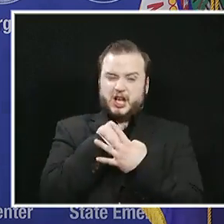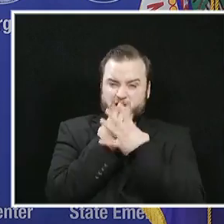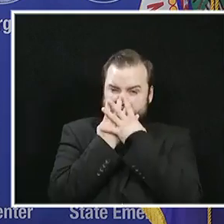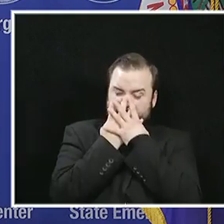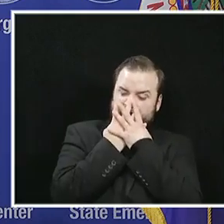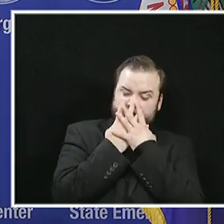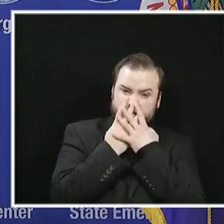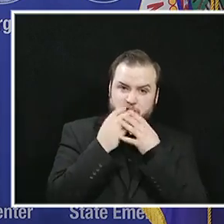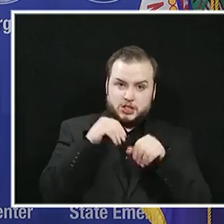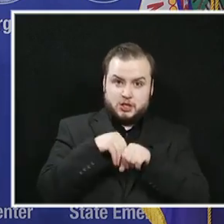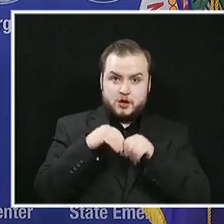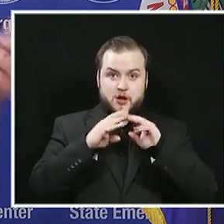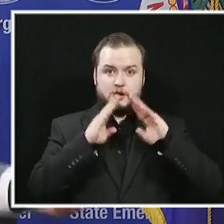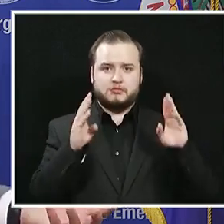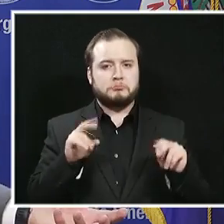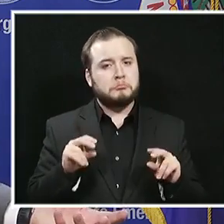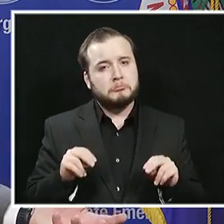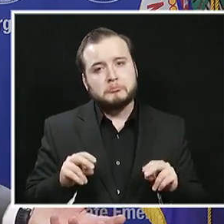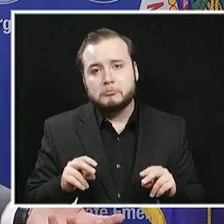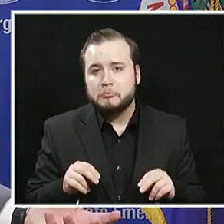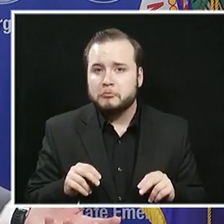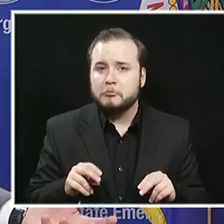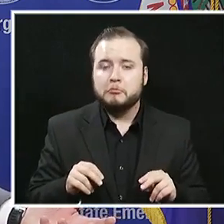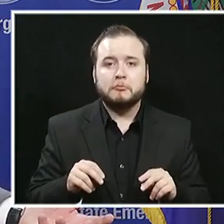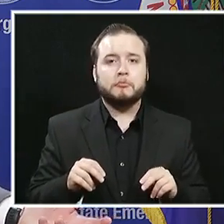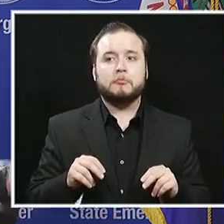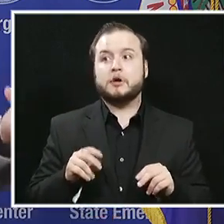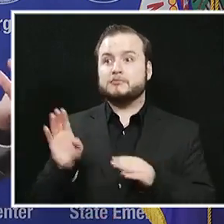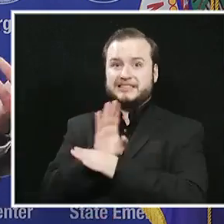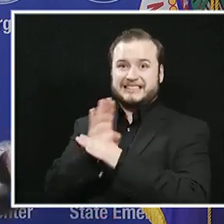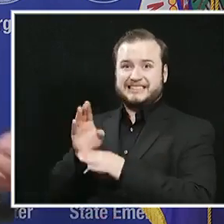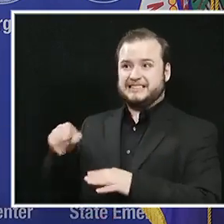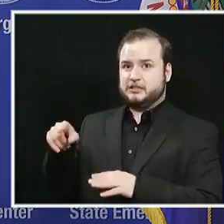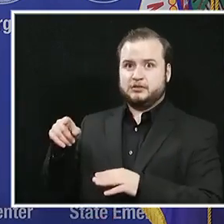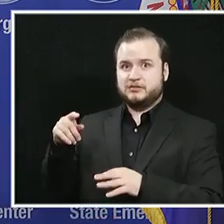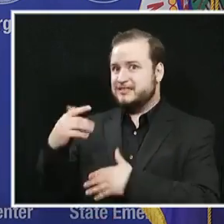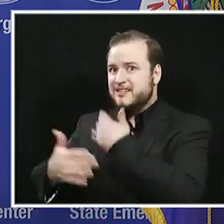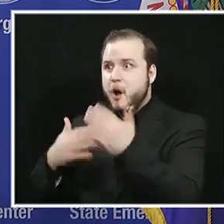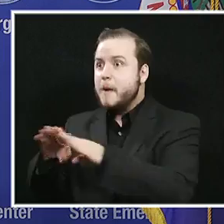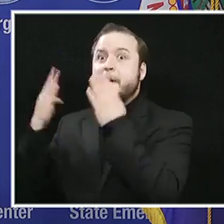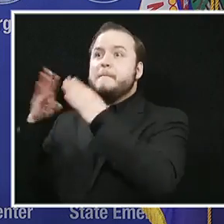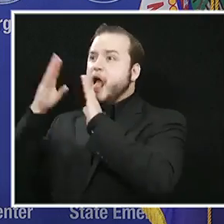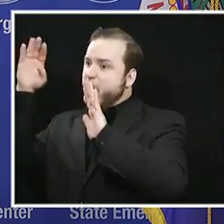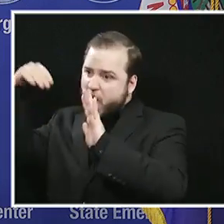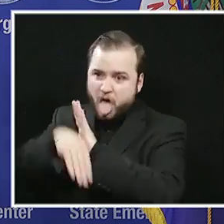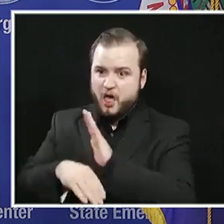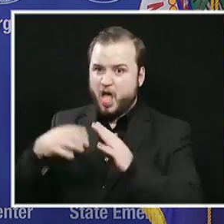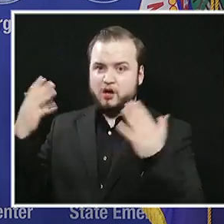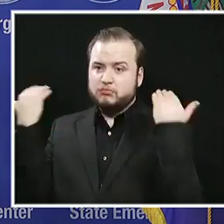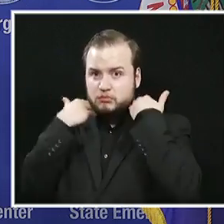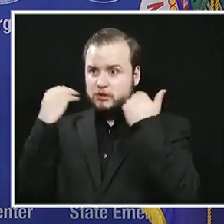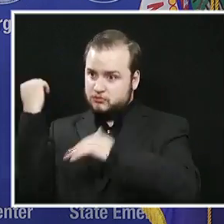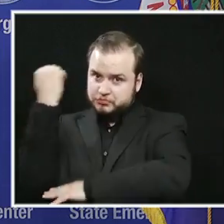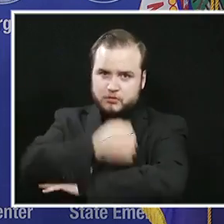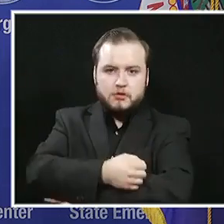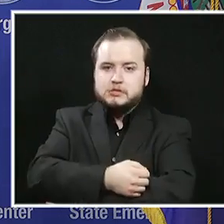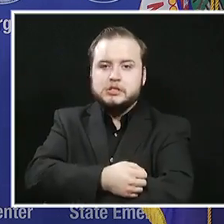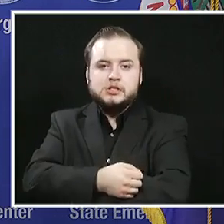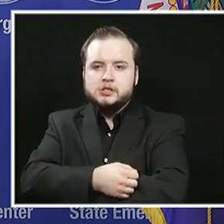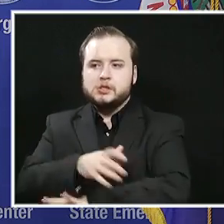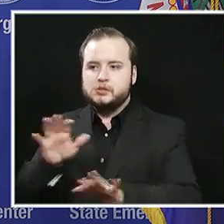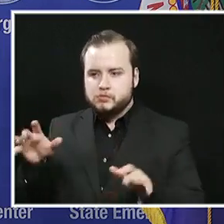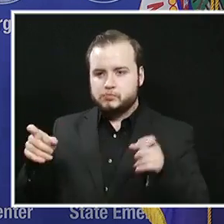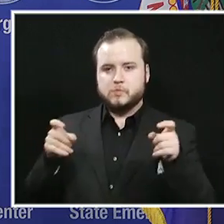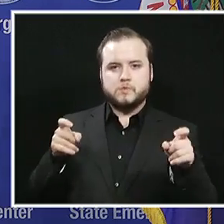say they're expendable or put businesses at risk one over the other. So those who are making those points about saying, why can't I be open? You're